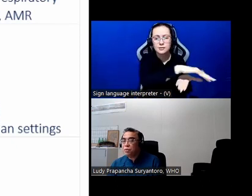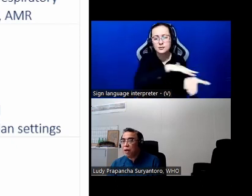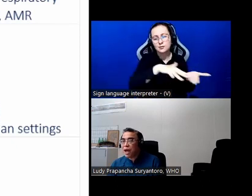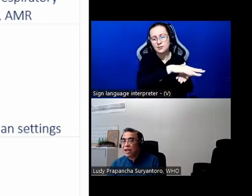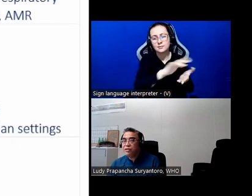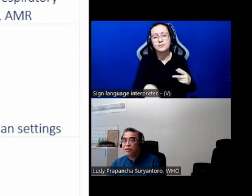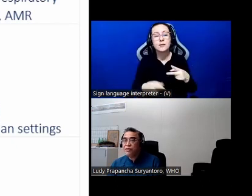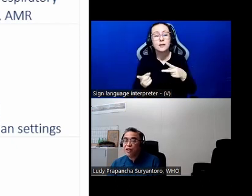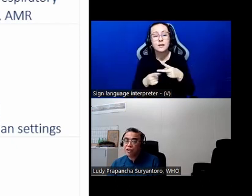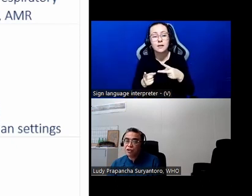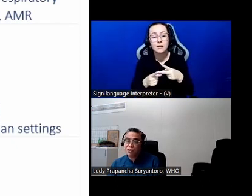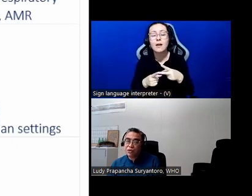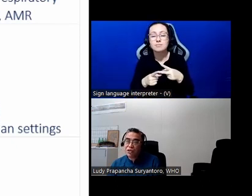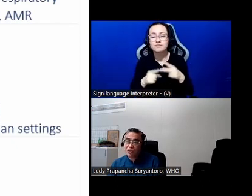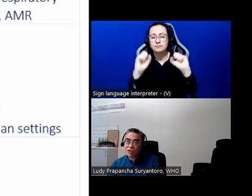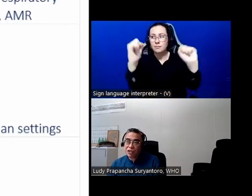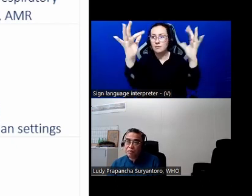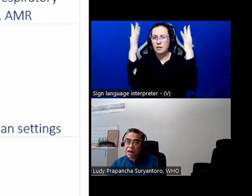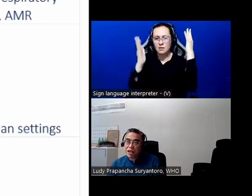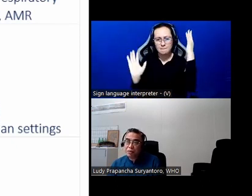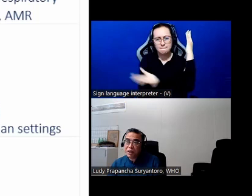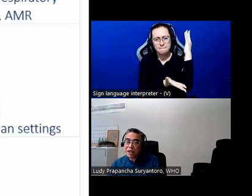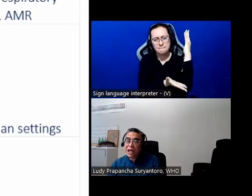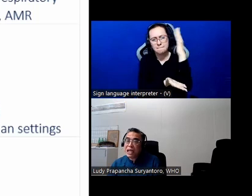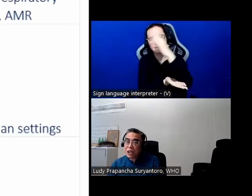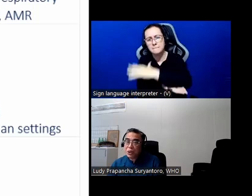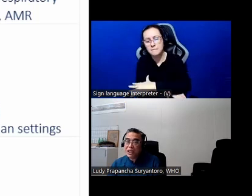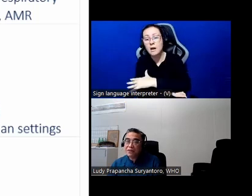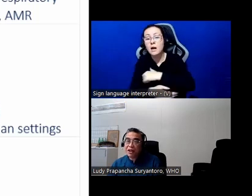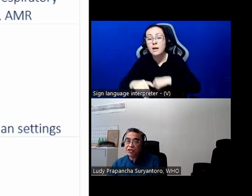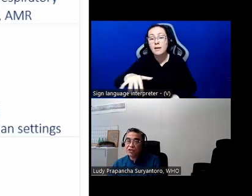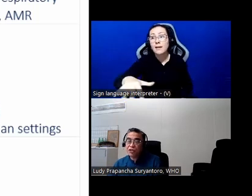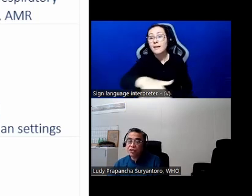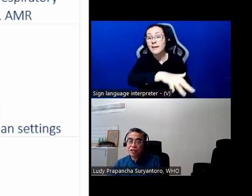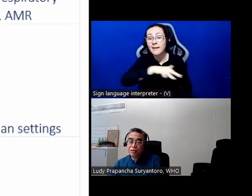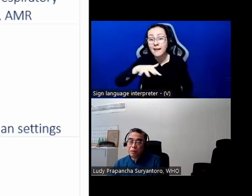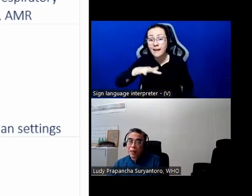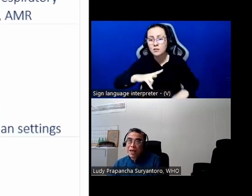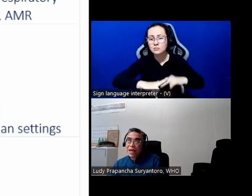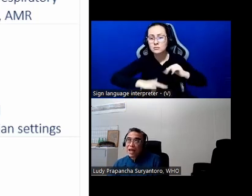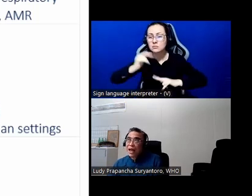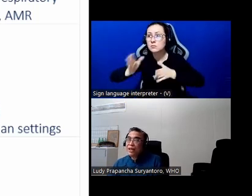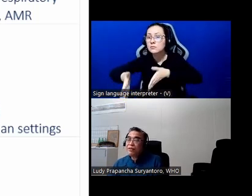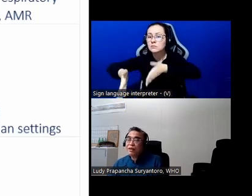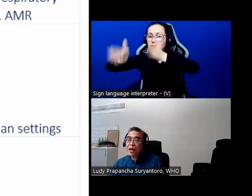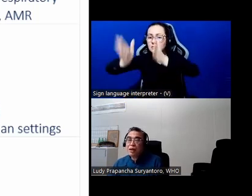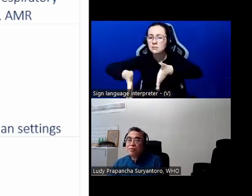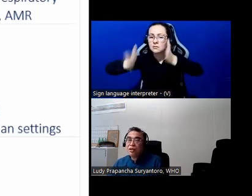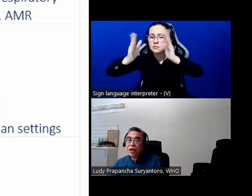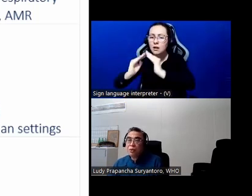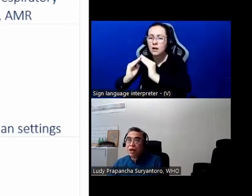necessary compliance of infrastructure for disaster risk management, including infectious diseases. As